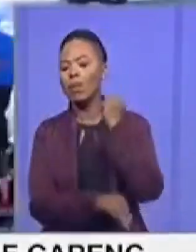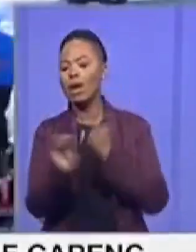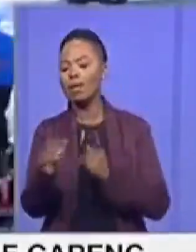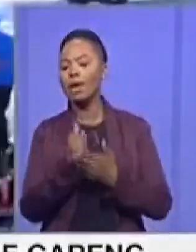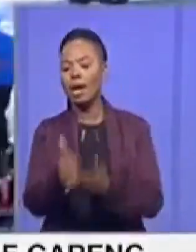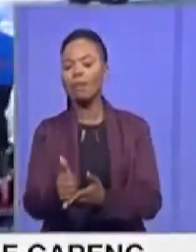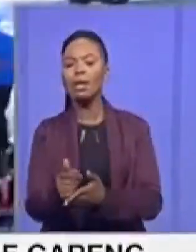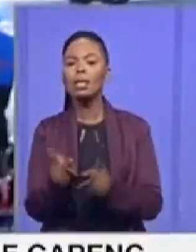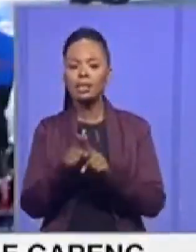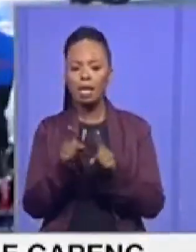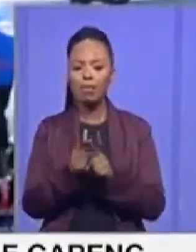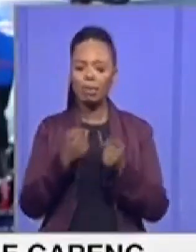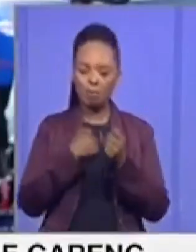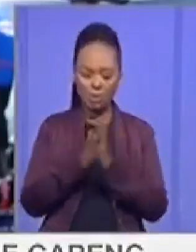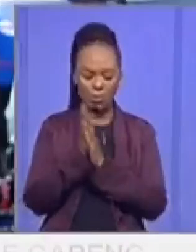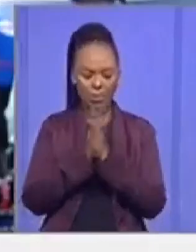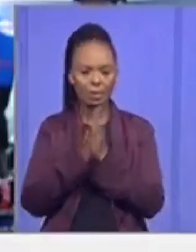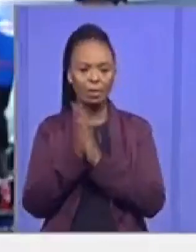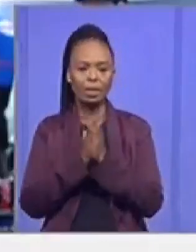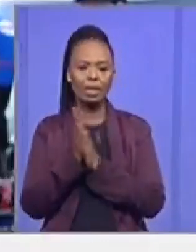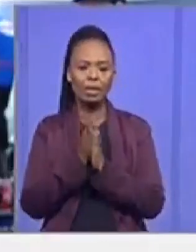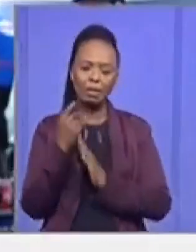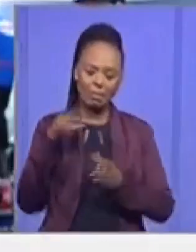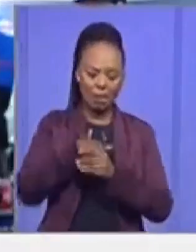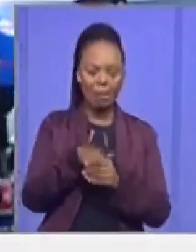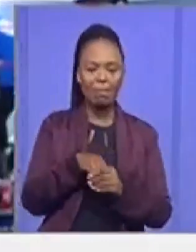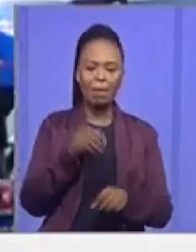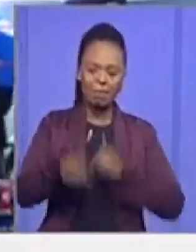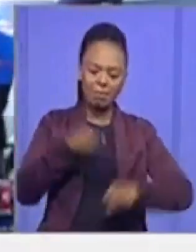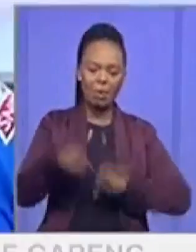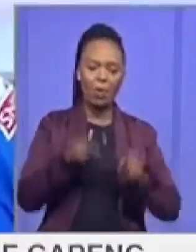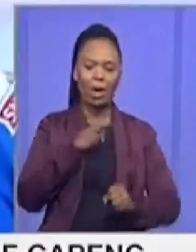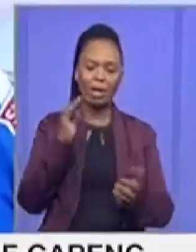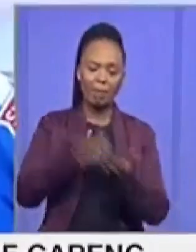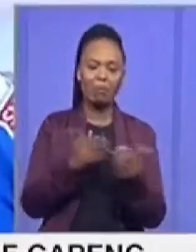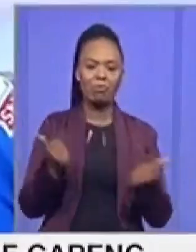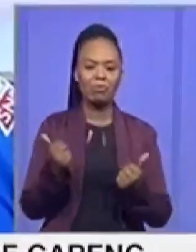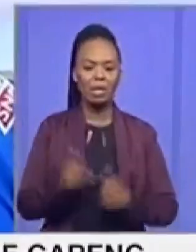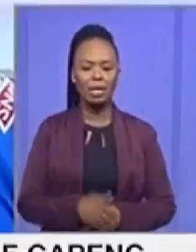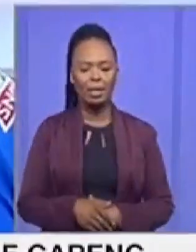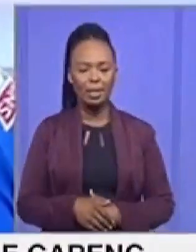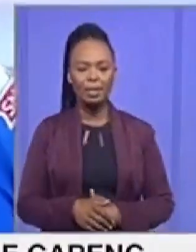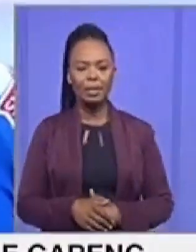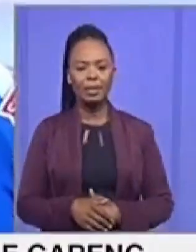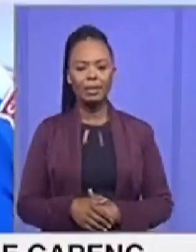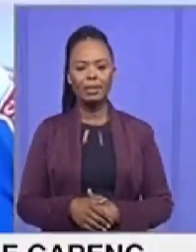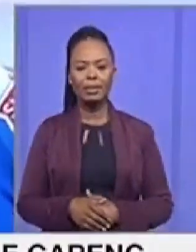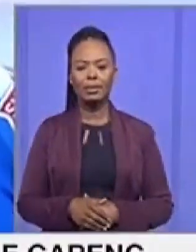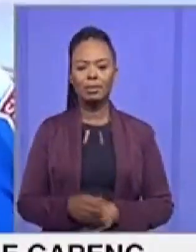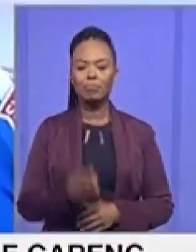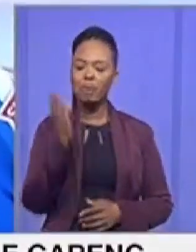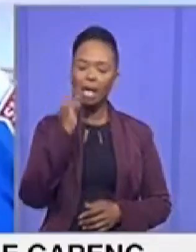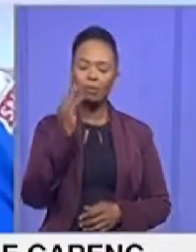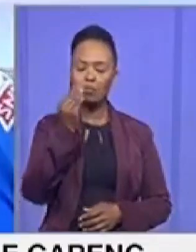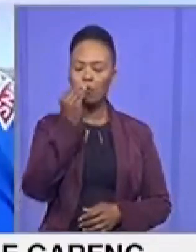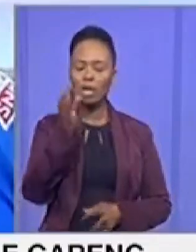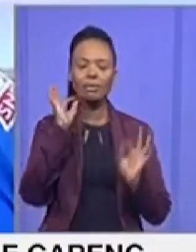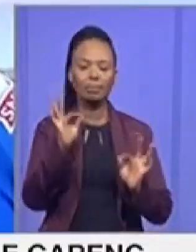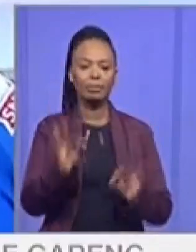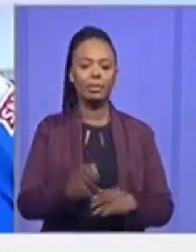ba motivated hore e ere ke palame ke fitlhe ka speed because ba re emetse. It's an absolute awesome experience.